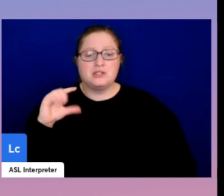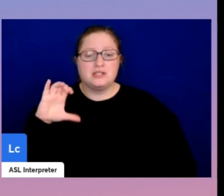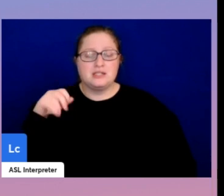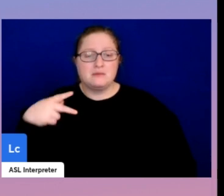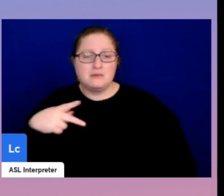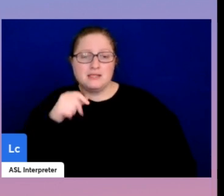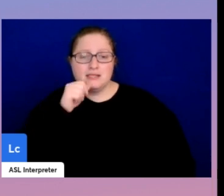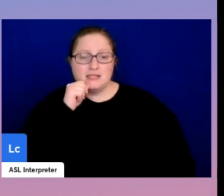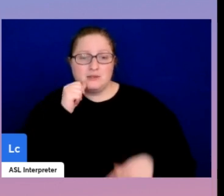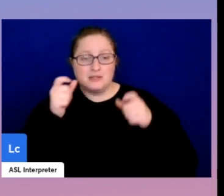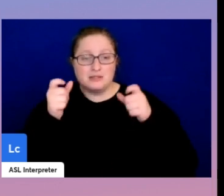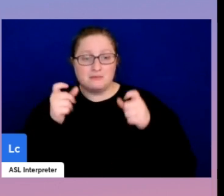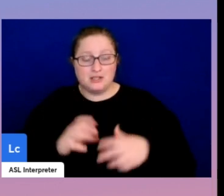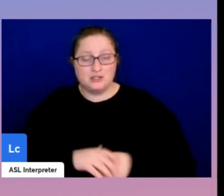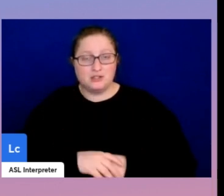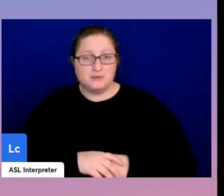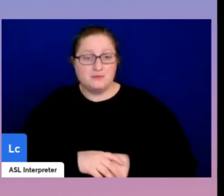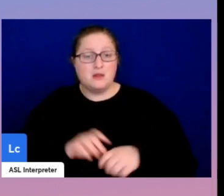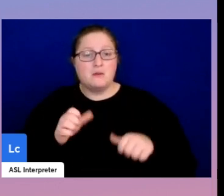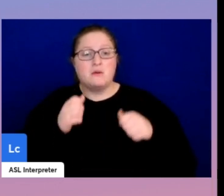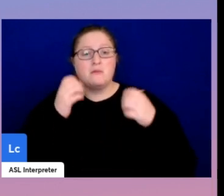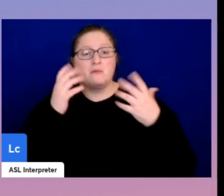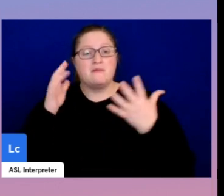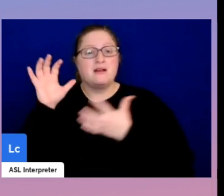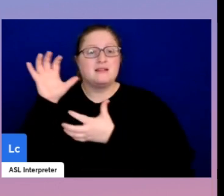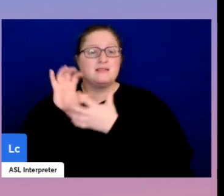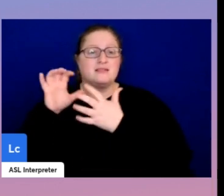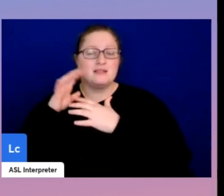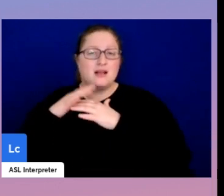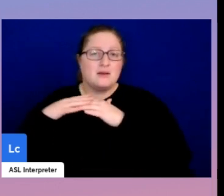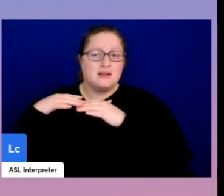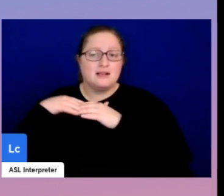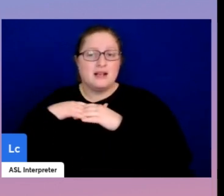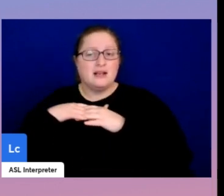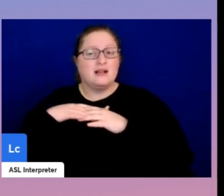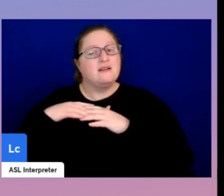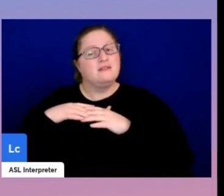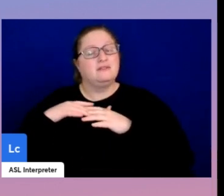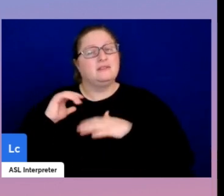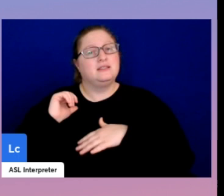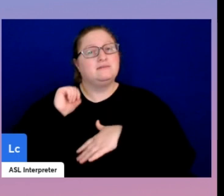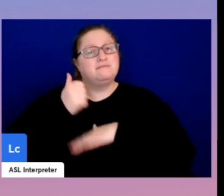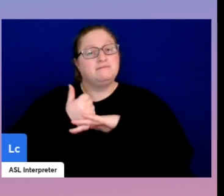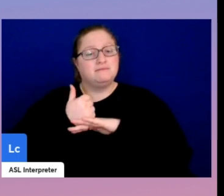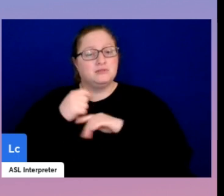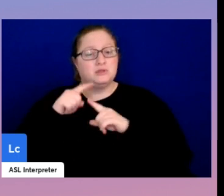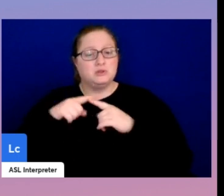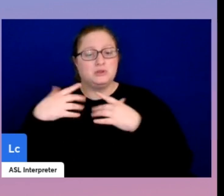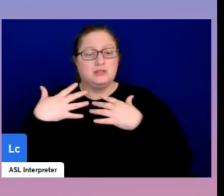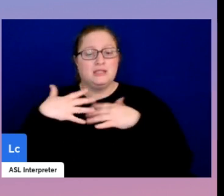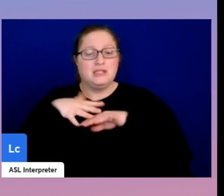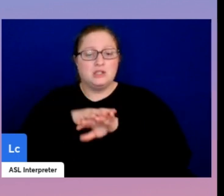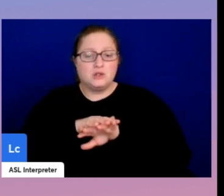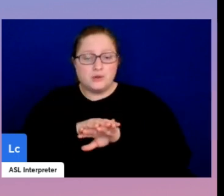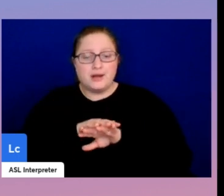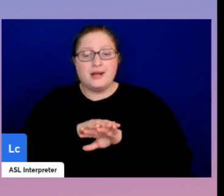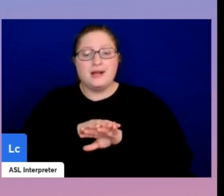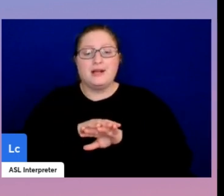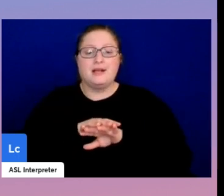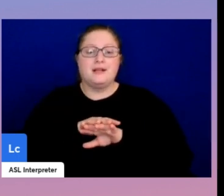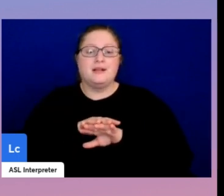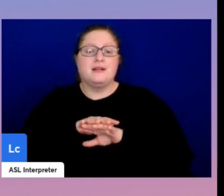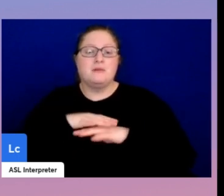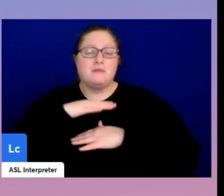Manager. It provides cloud-native facilities to integrate respective platform services natively.